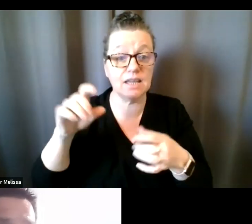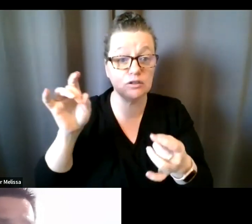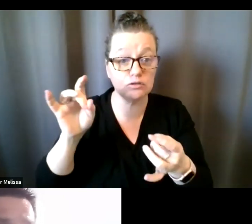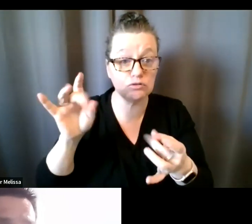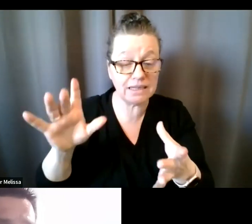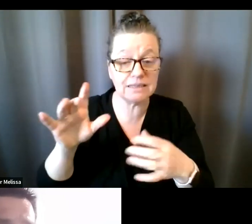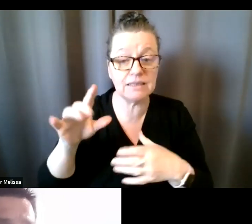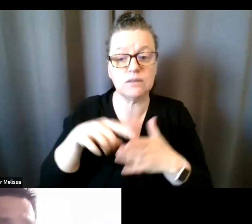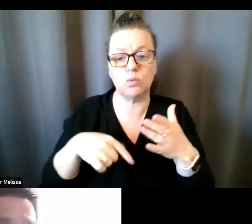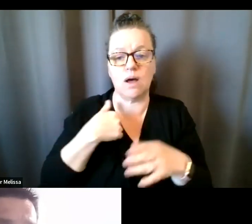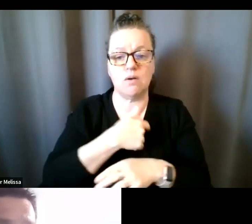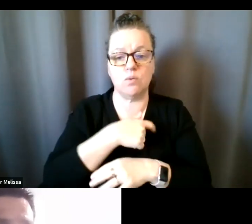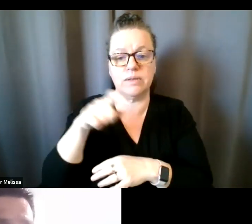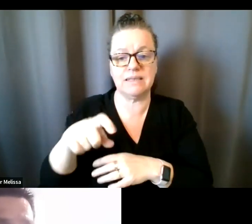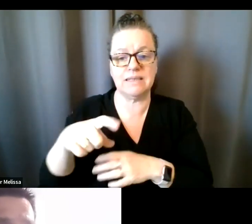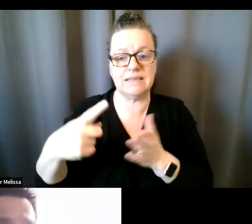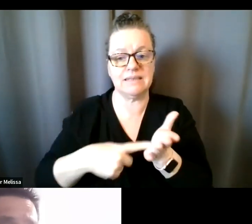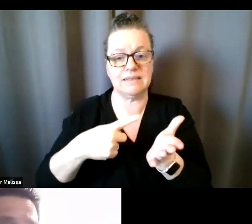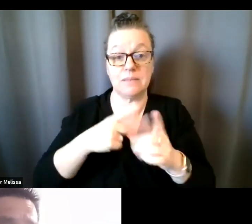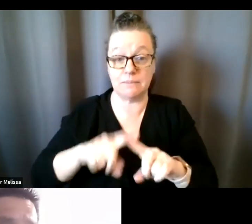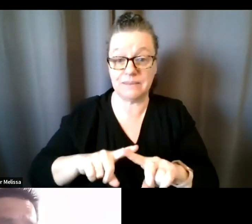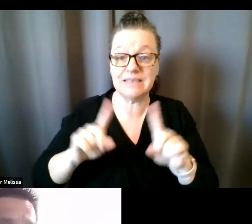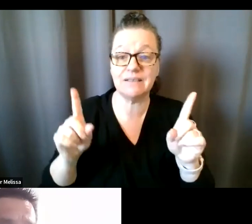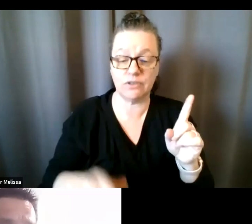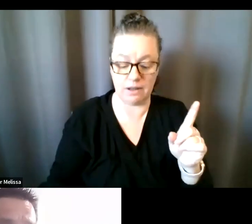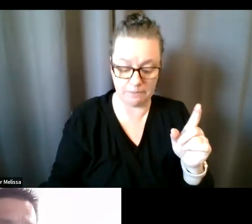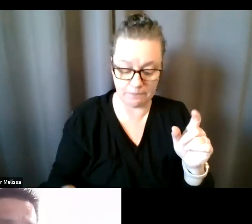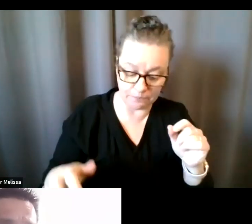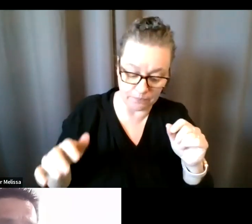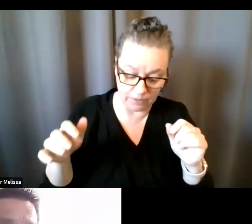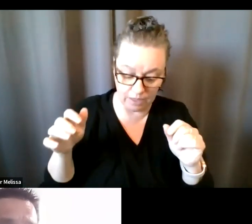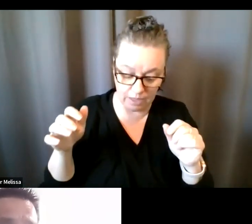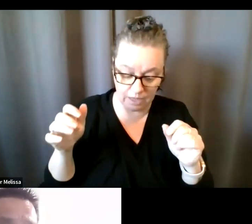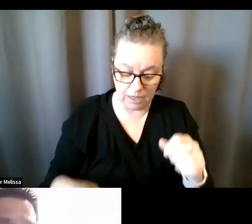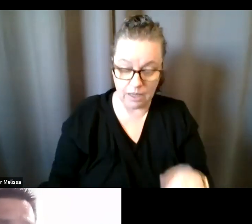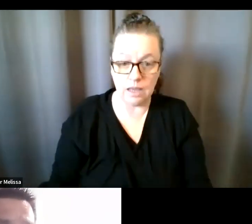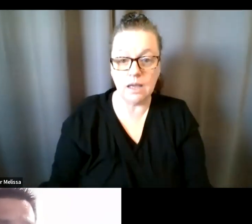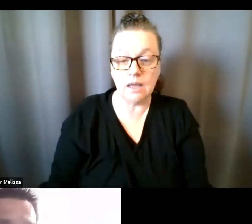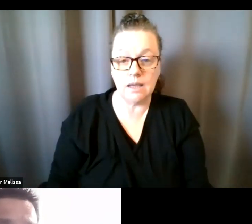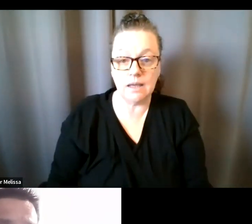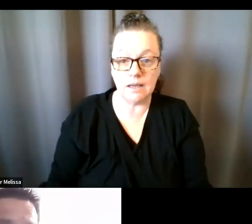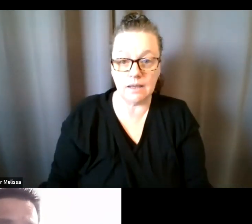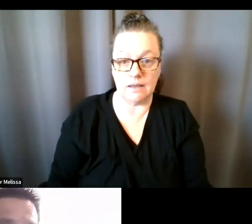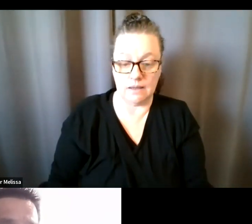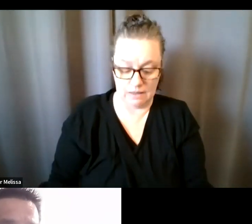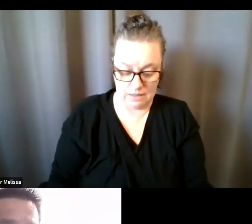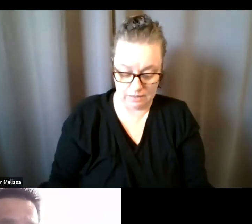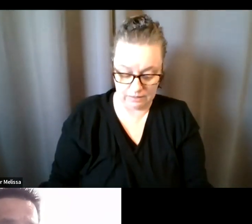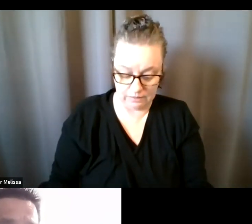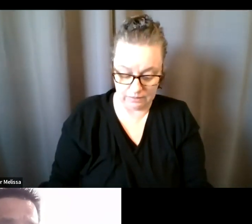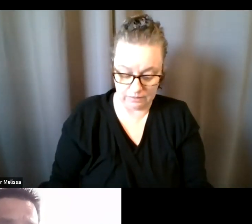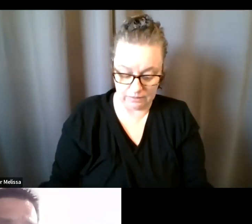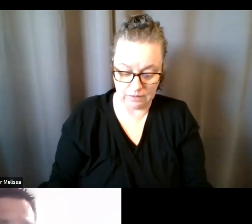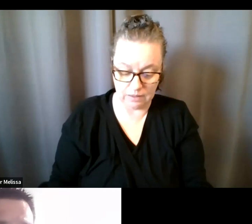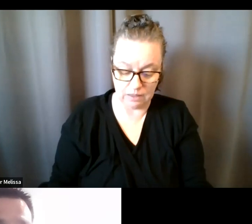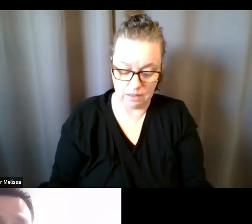we need is sometimes different. It's important to look at someone in crisis from a different lens and be willing to adapt to what